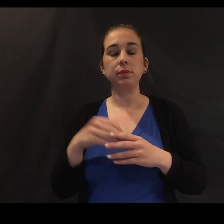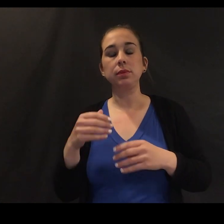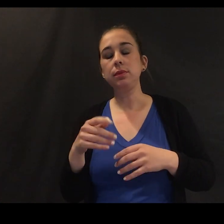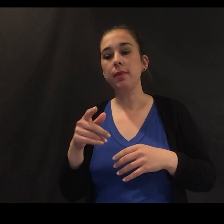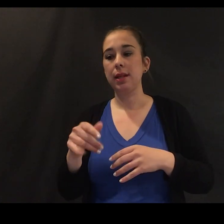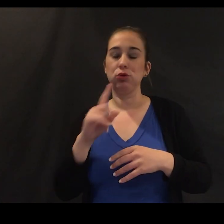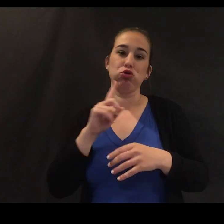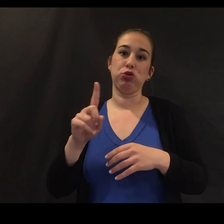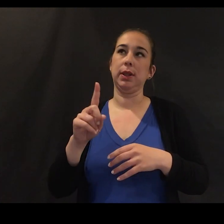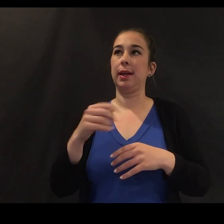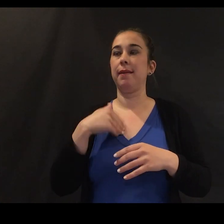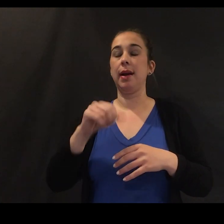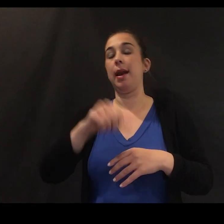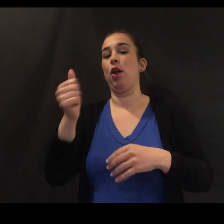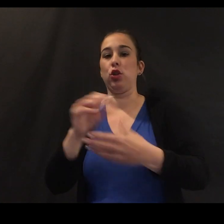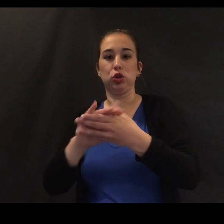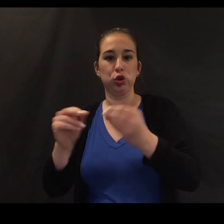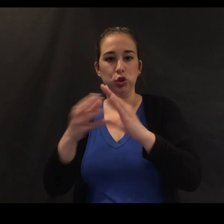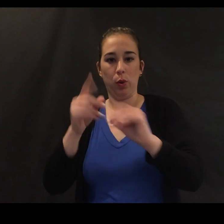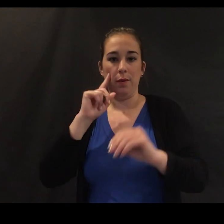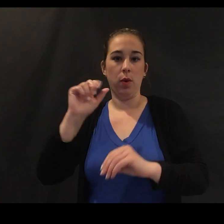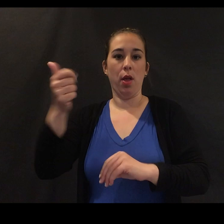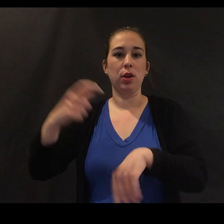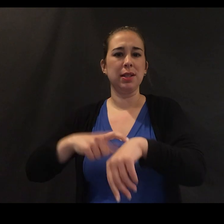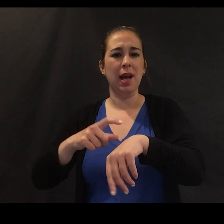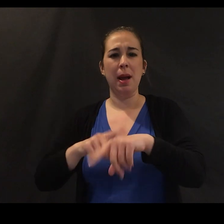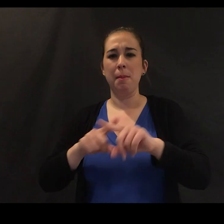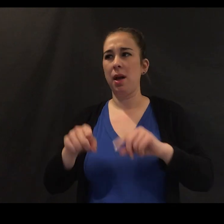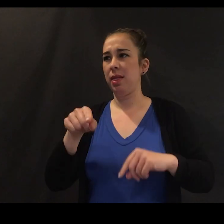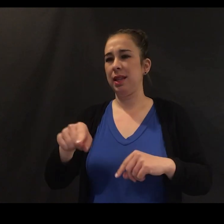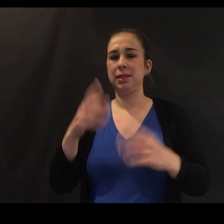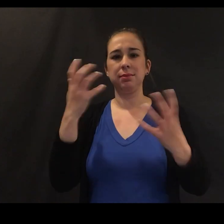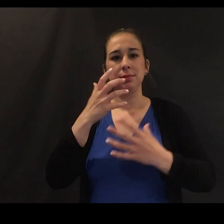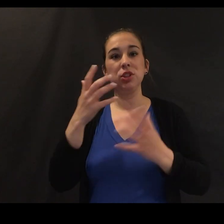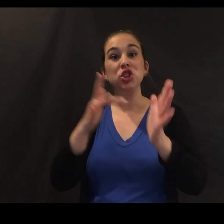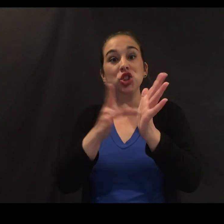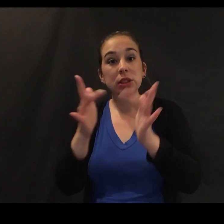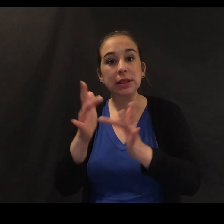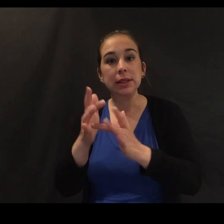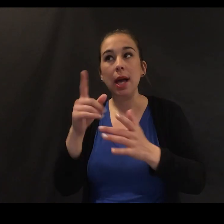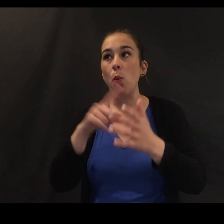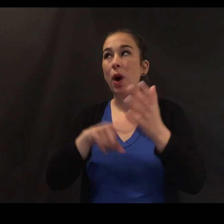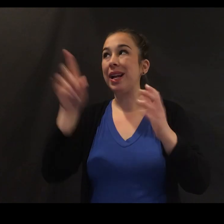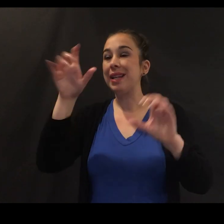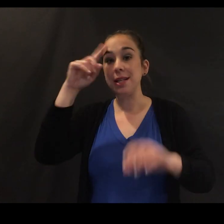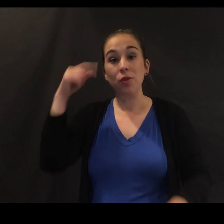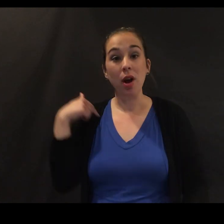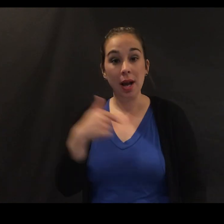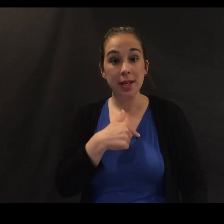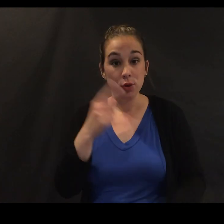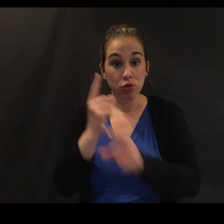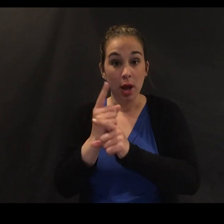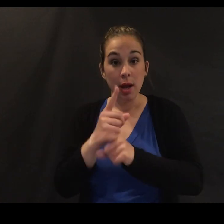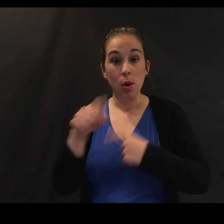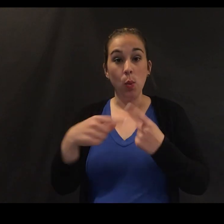for another time, but it's actually a beautiful picture of Jesus and what he does for us. Because when we come to Jesus,